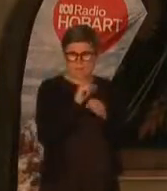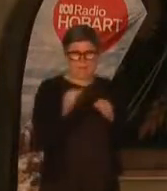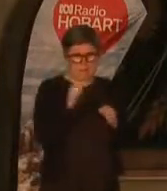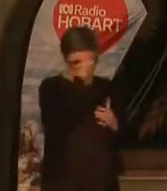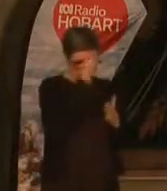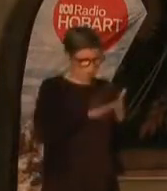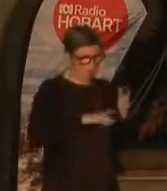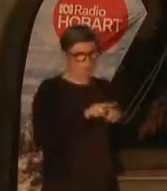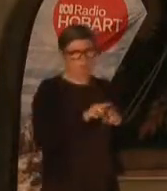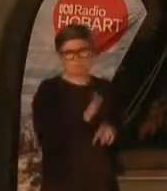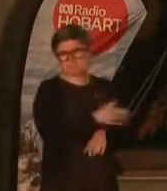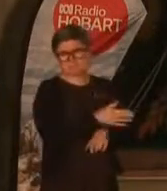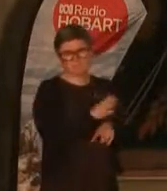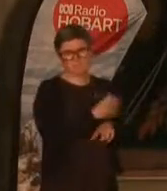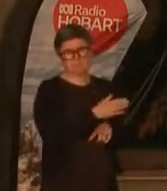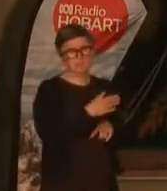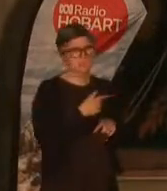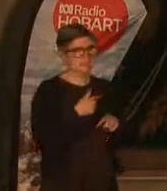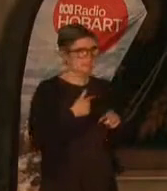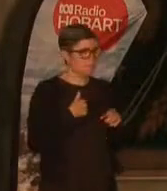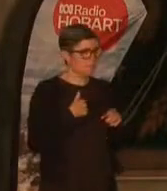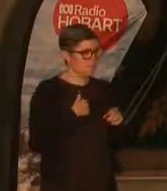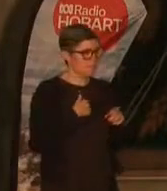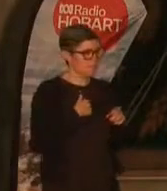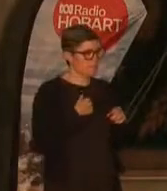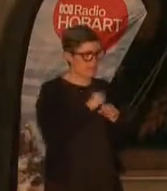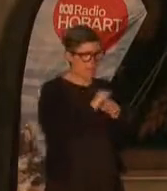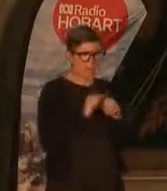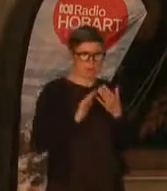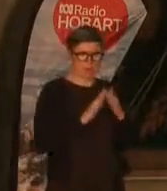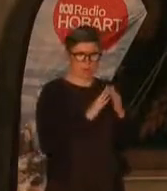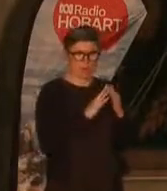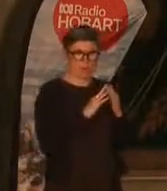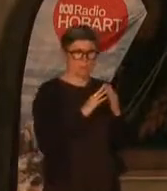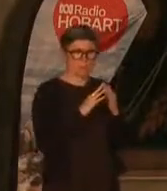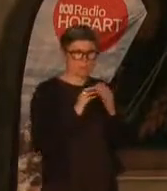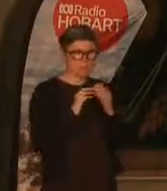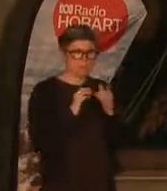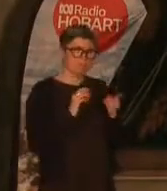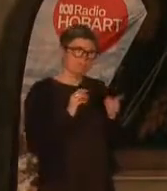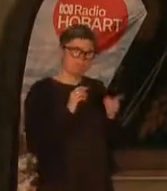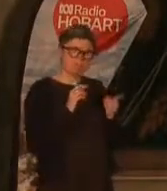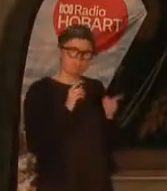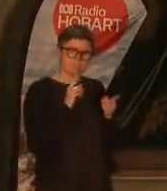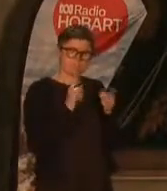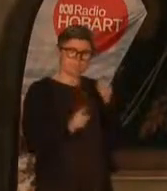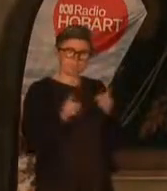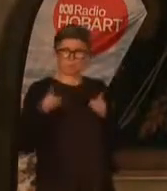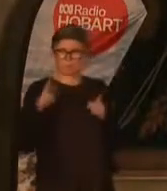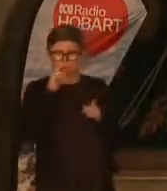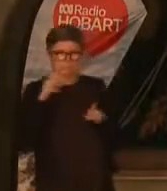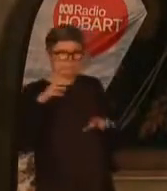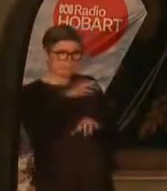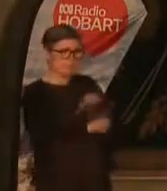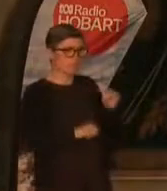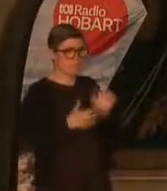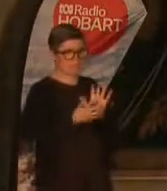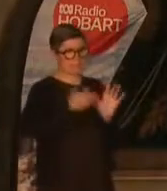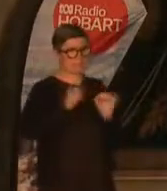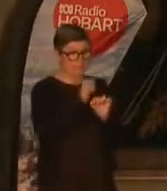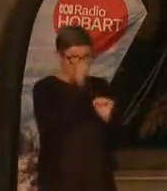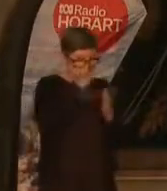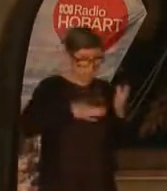said, but this slow movingness means that it can also often actually be like usurped, almost stolen. Did you want to